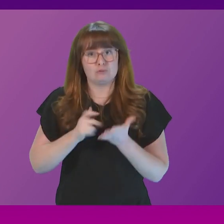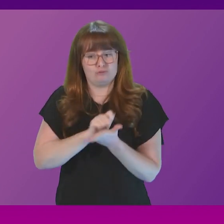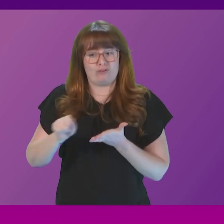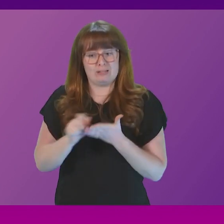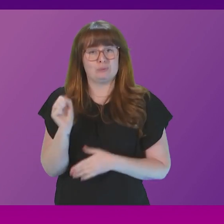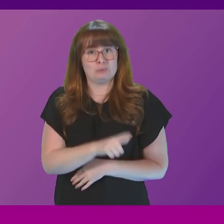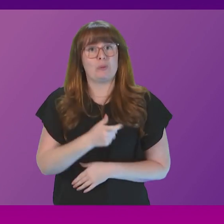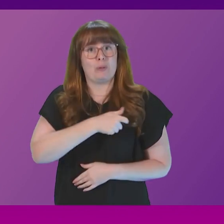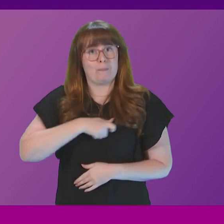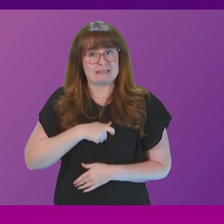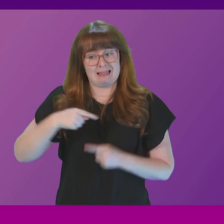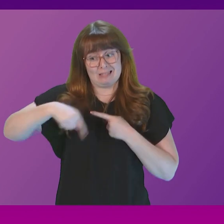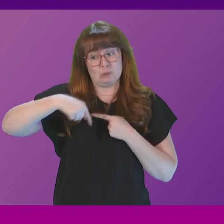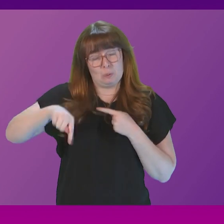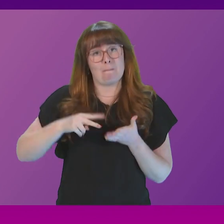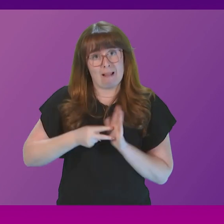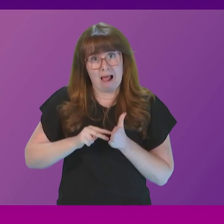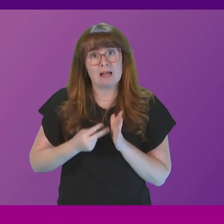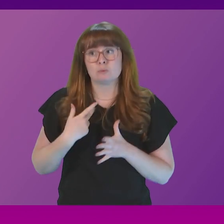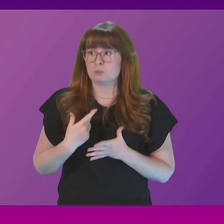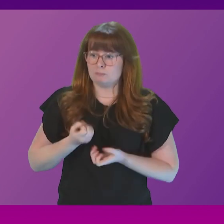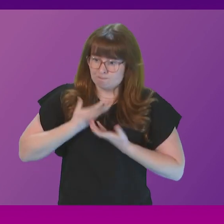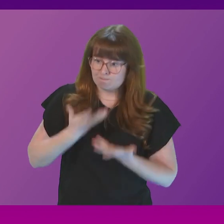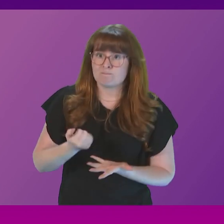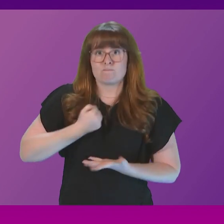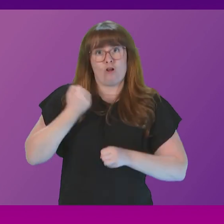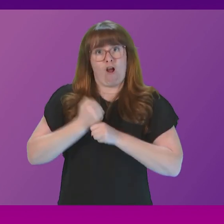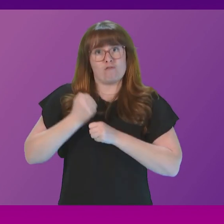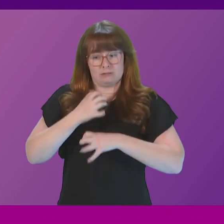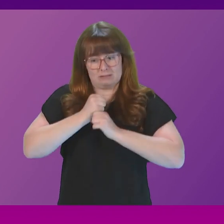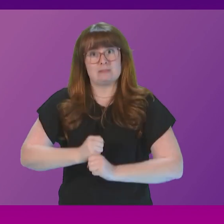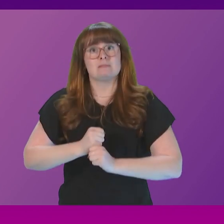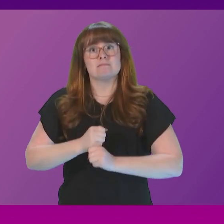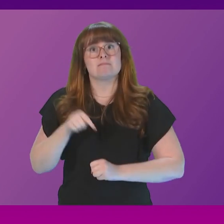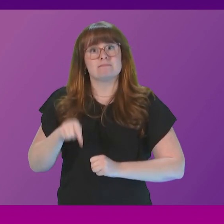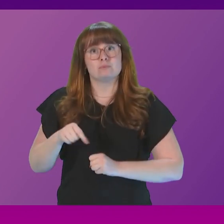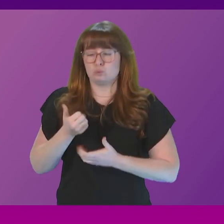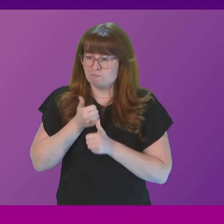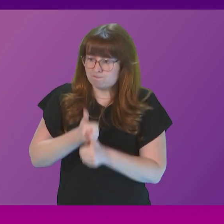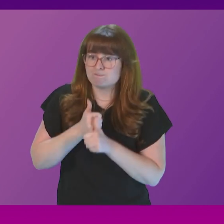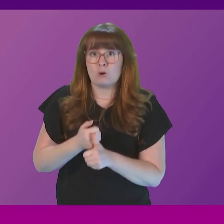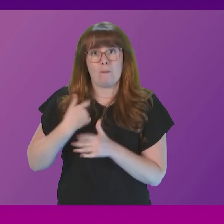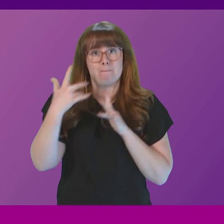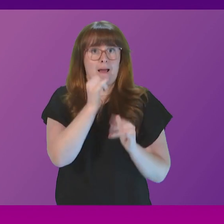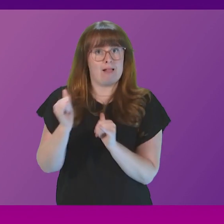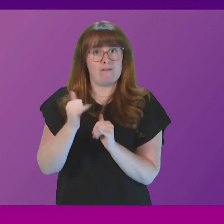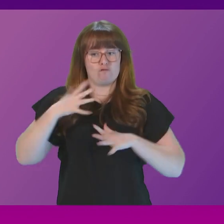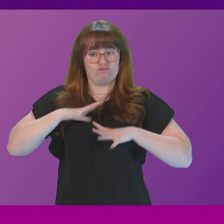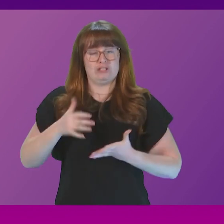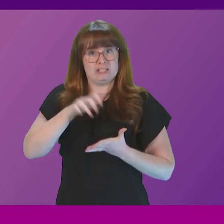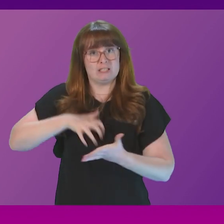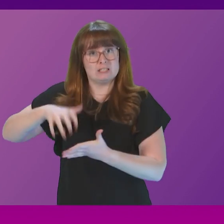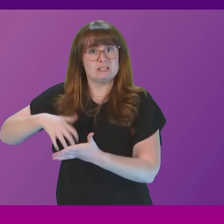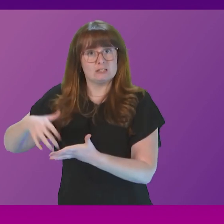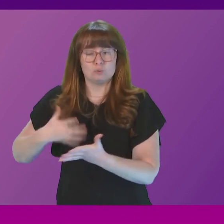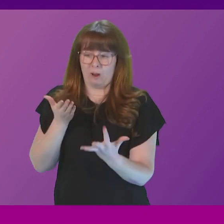committee this week, expressing certainly the government's commitment to supporting a pilot to